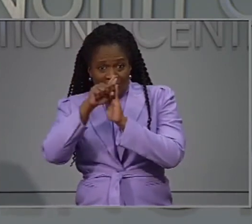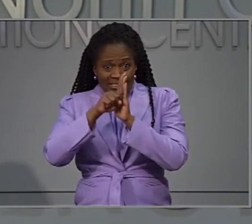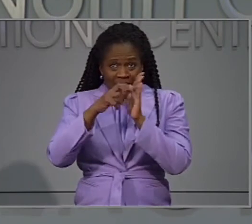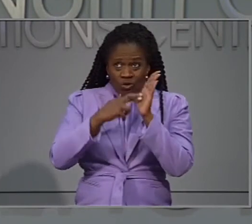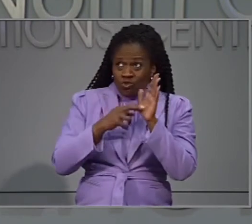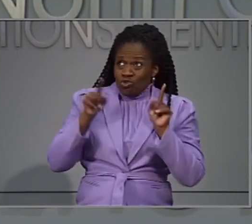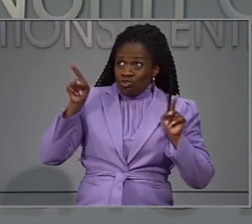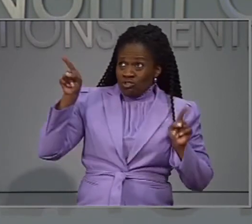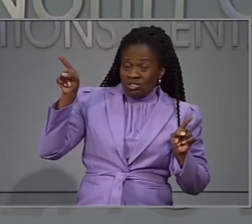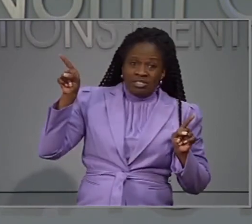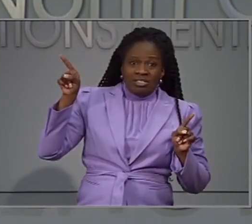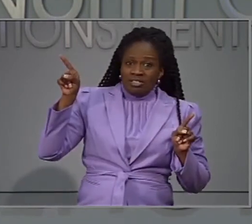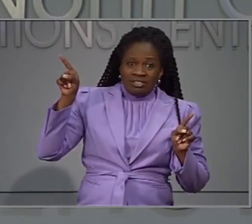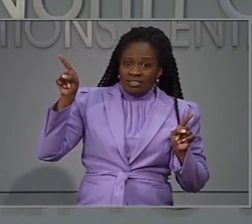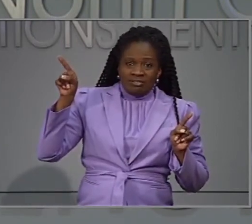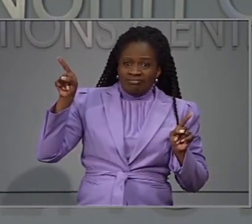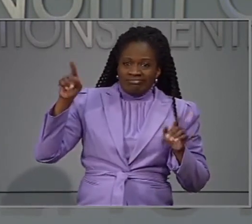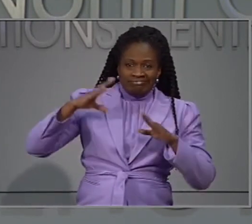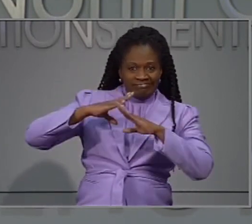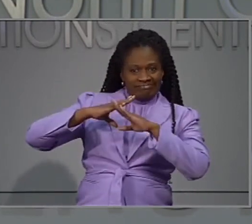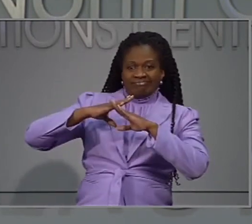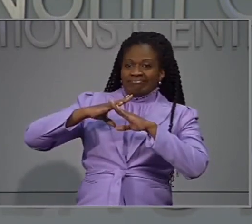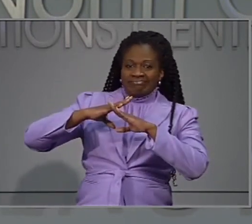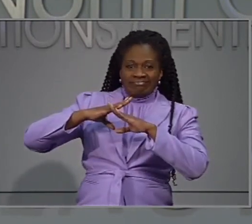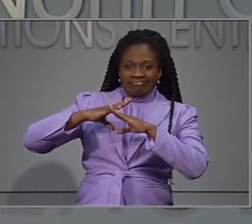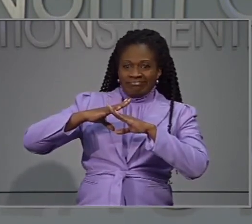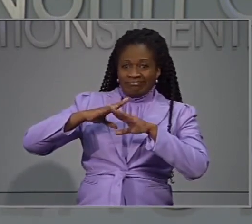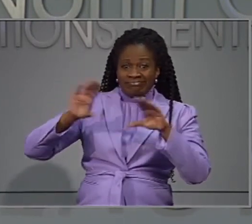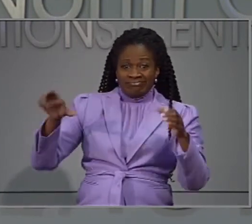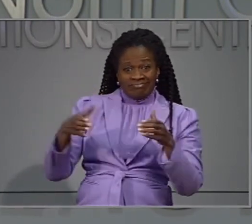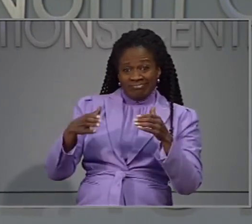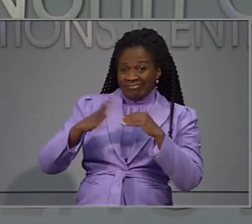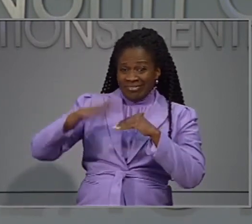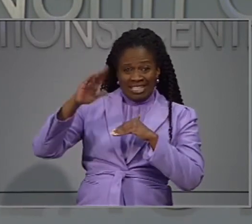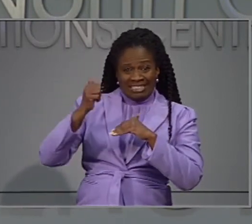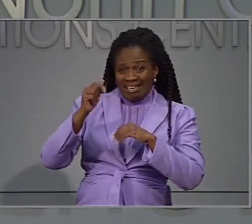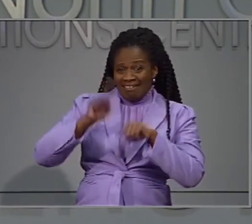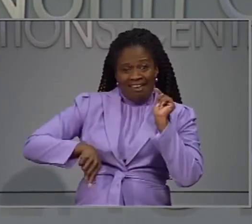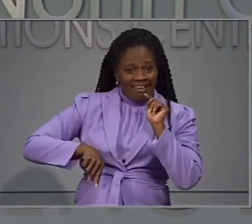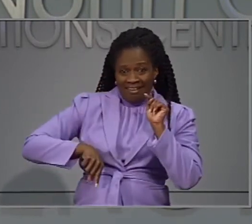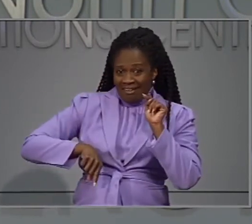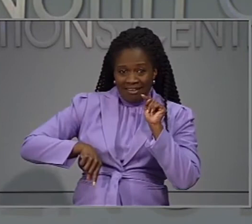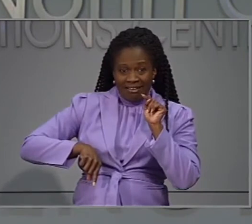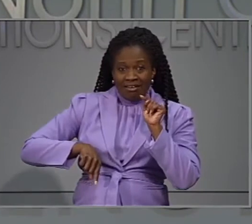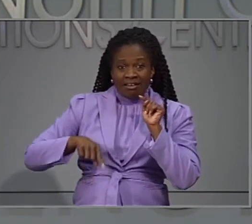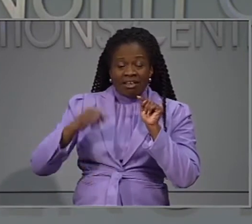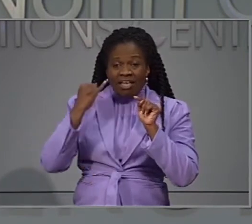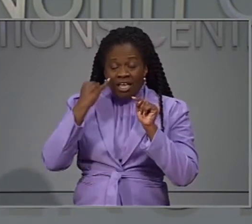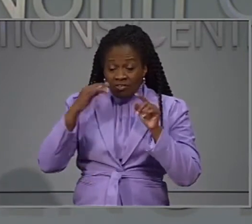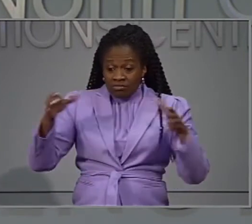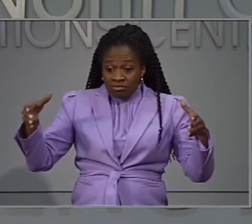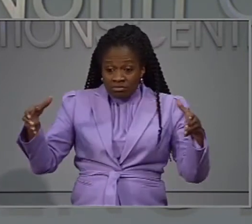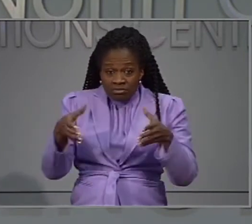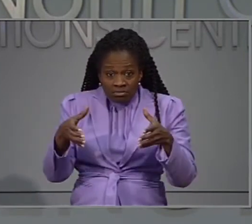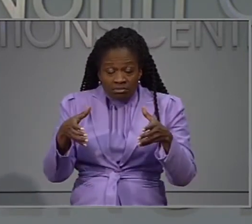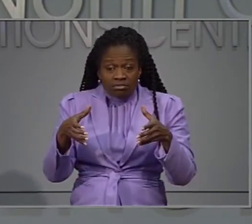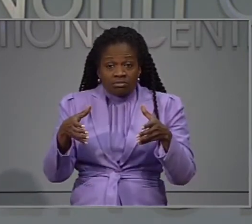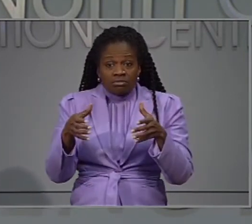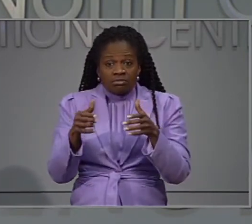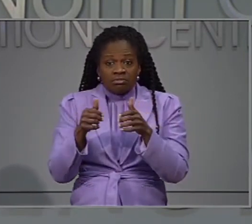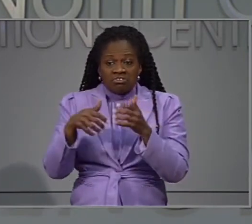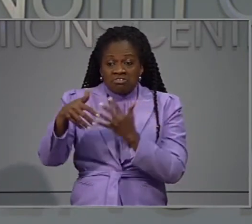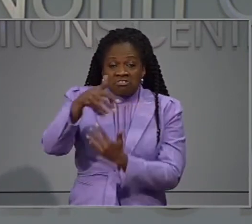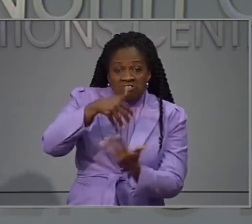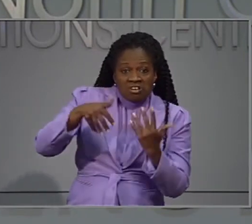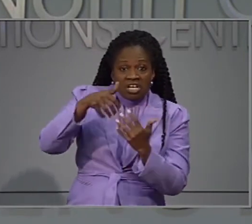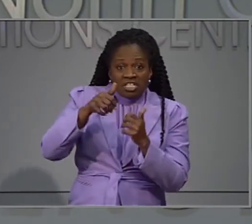guidelines prevent gatherings of more than 10 people. When people gather together and are